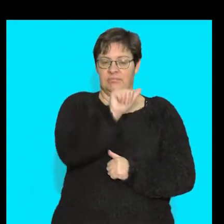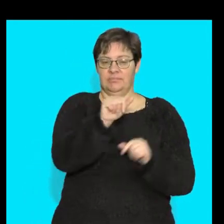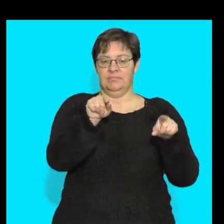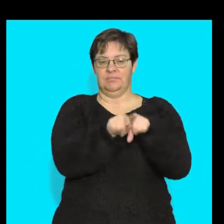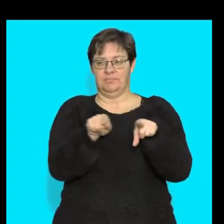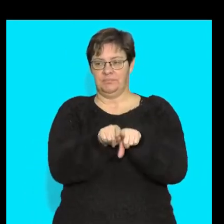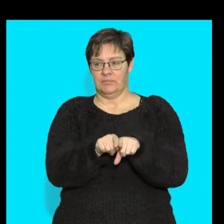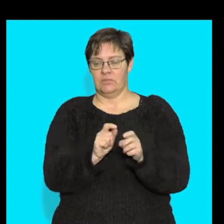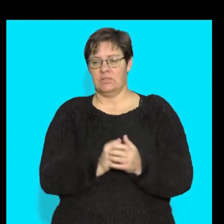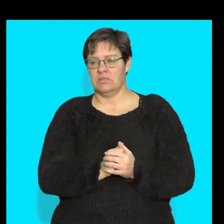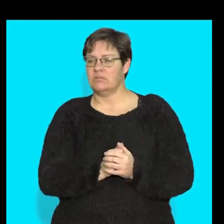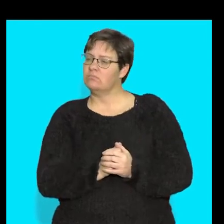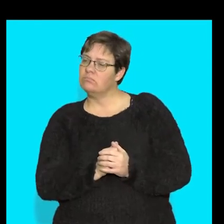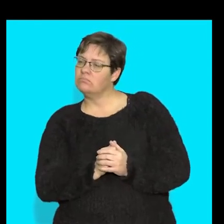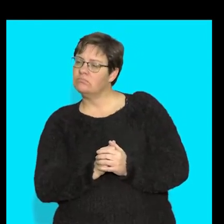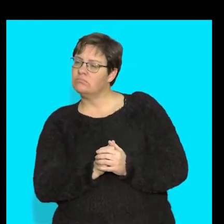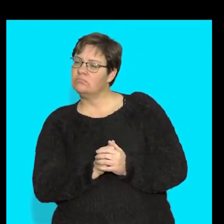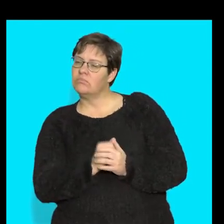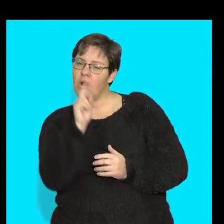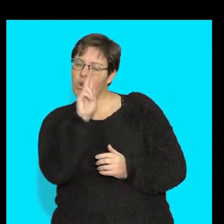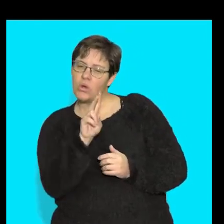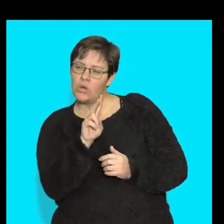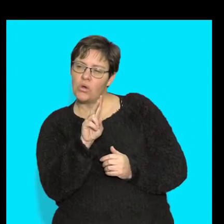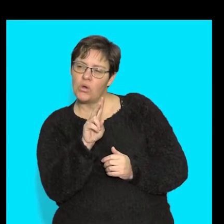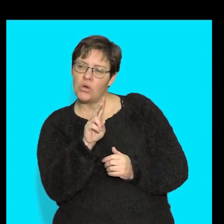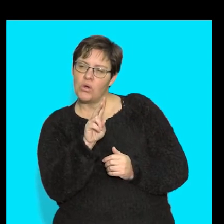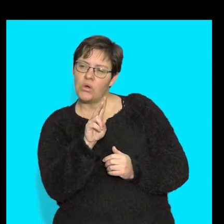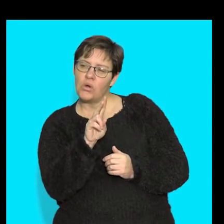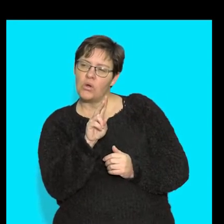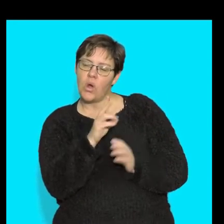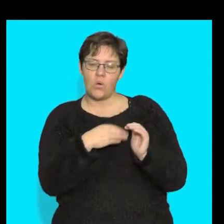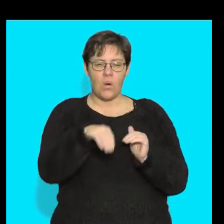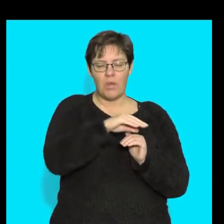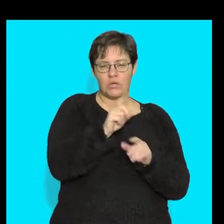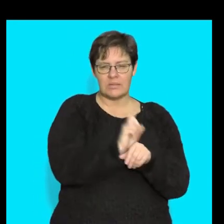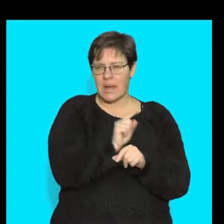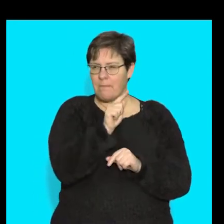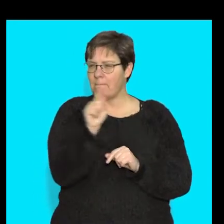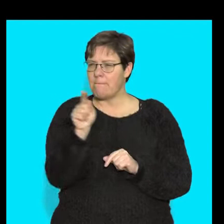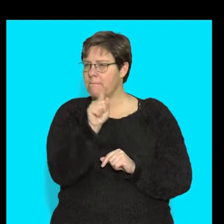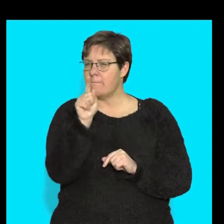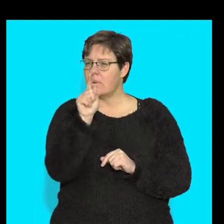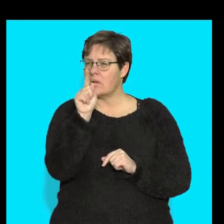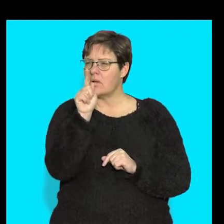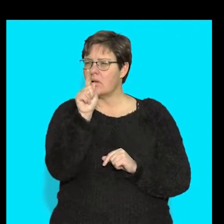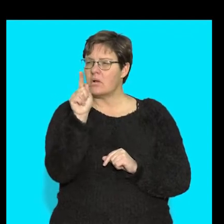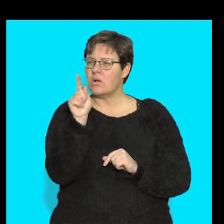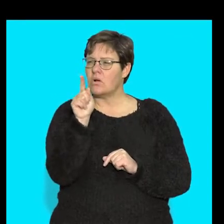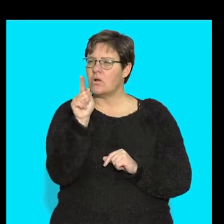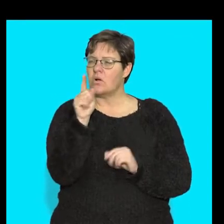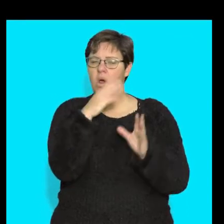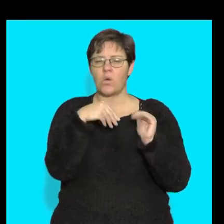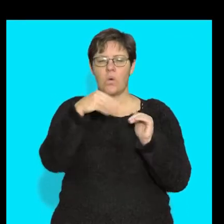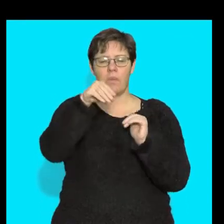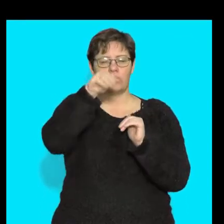to, firstly, we're going to look at what was the compounding period here for the first 2 years. The compounding